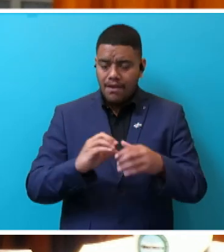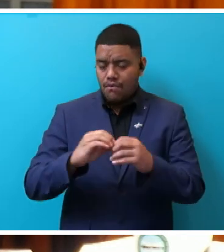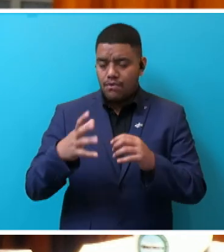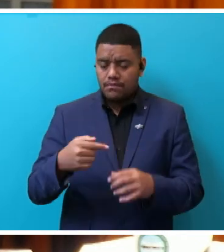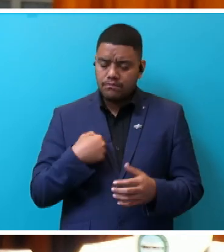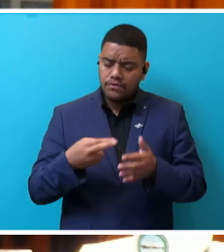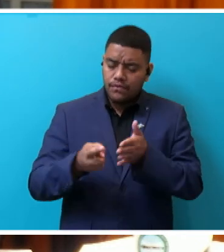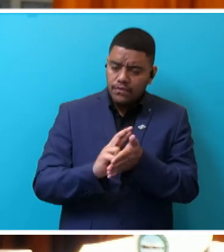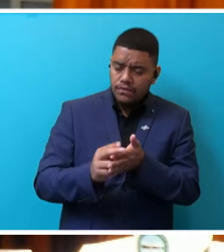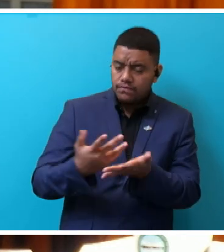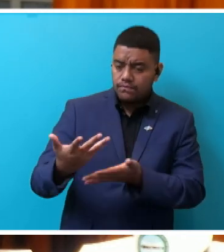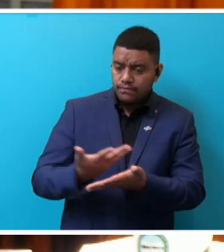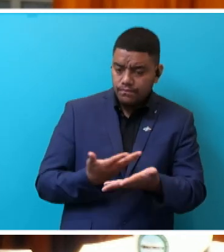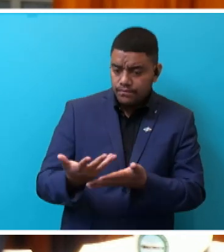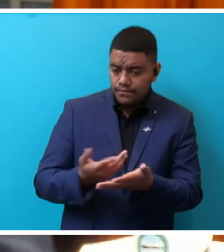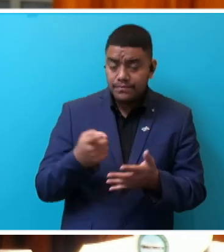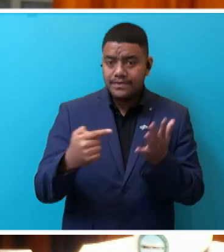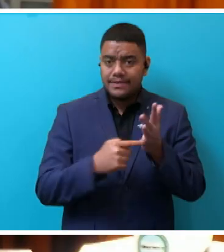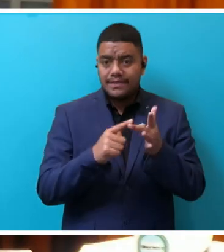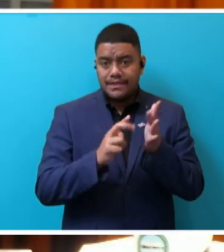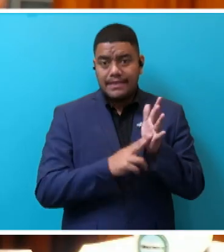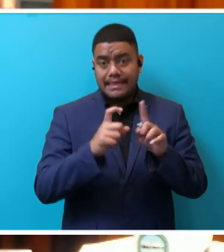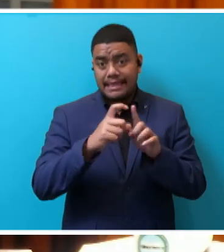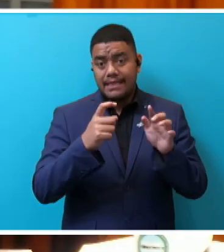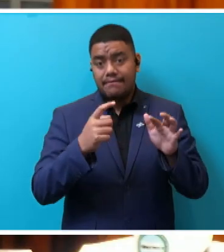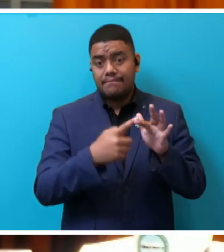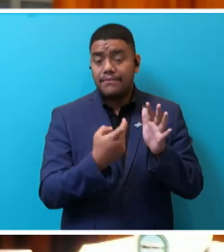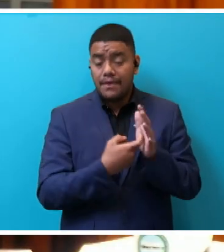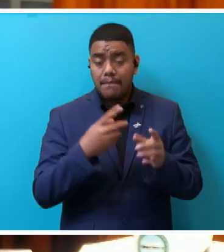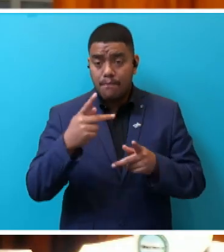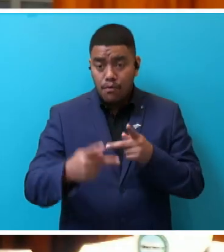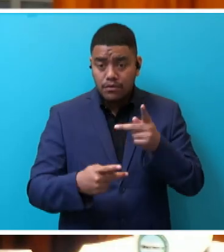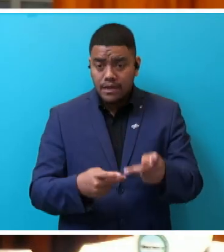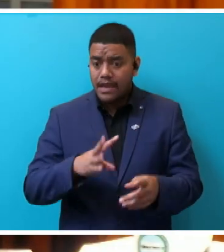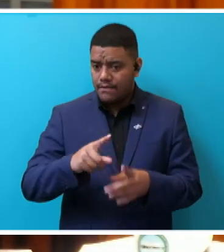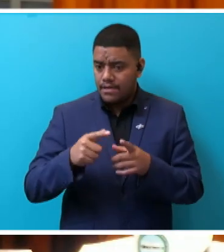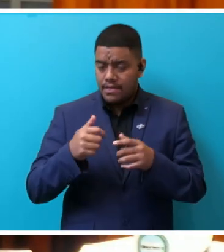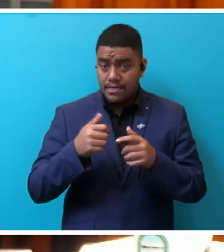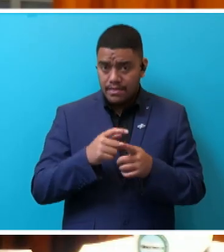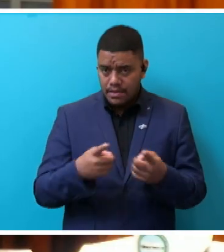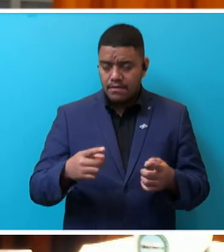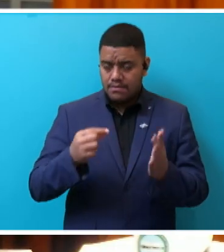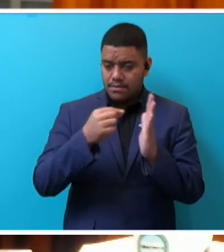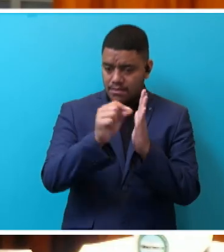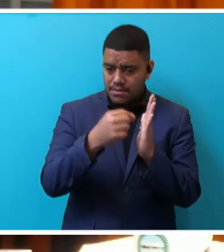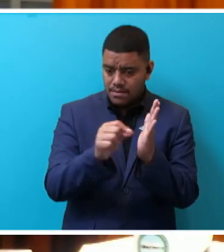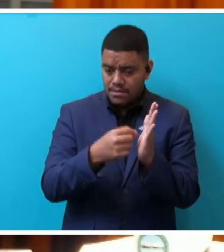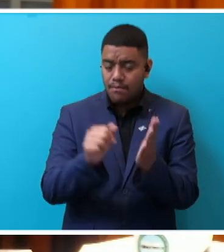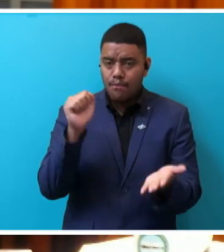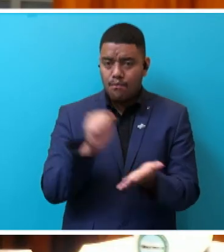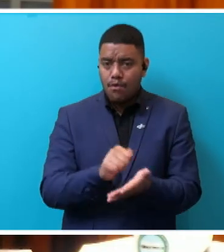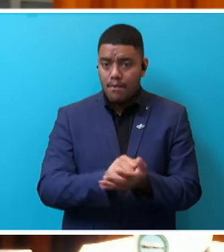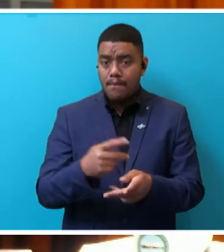reviewed the tender process just to make sure that everything has been ticked and all the boxes have attended